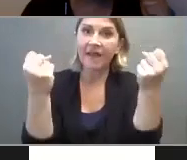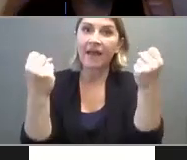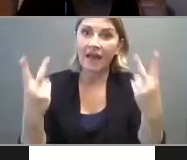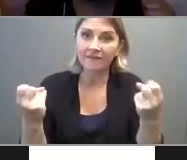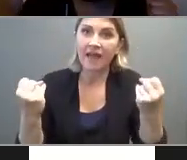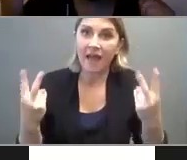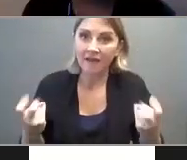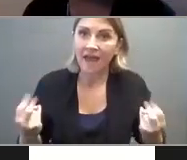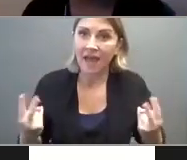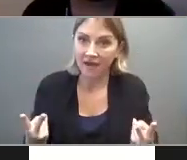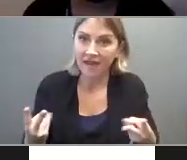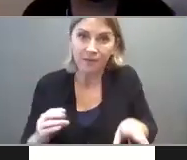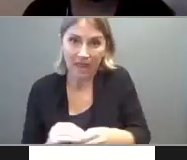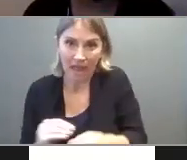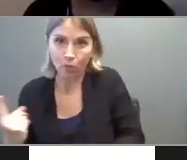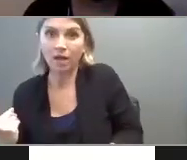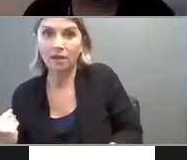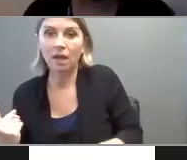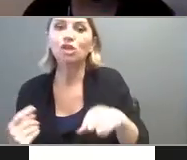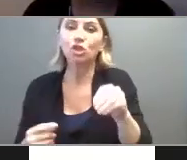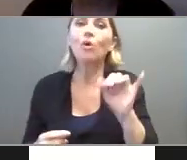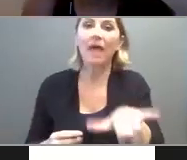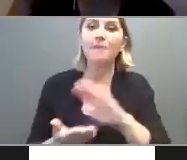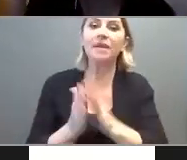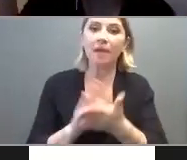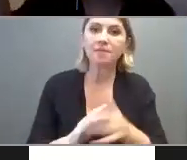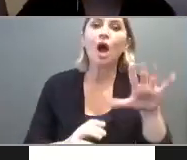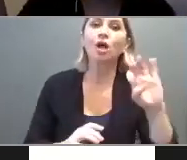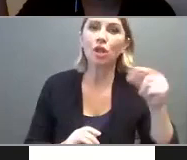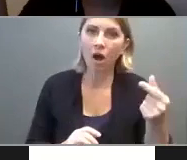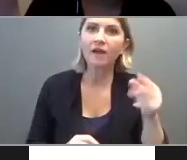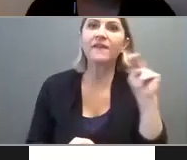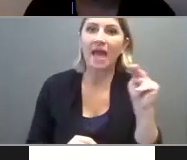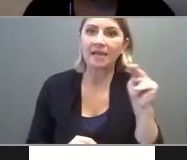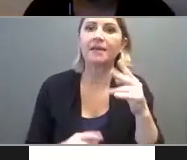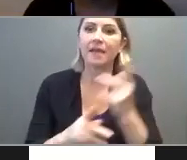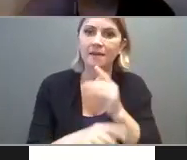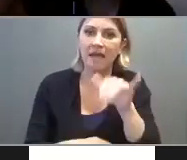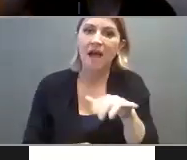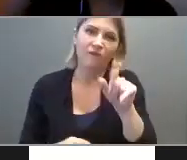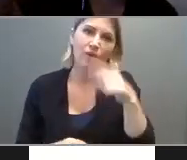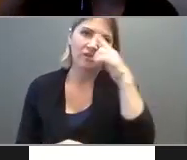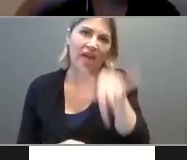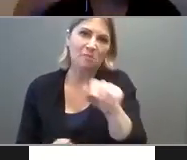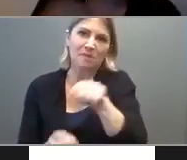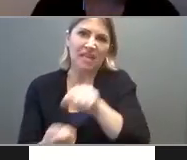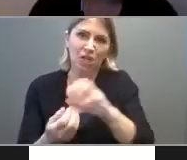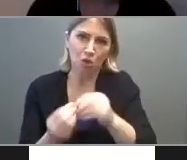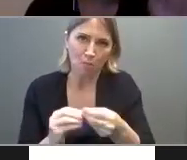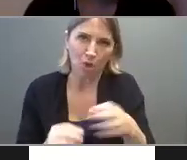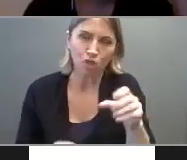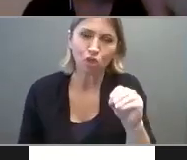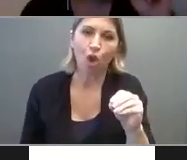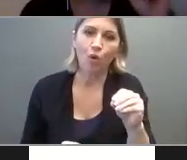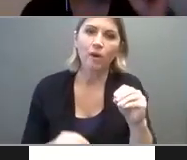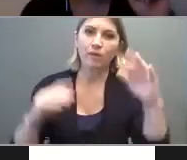and we are adding 1. So essentially that becomes log of n times of that particular number. So if we iterate down